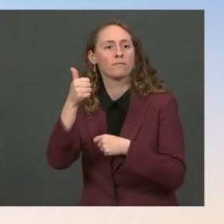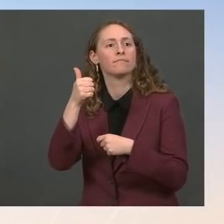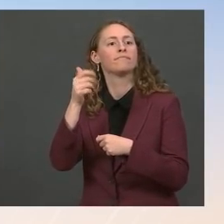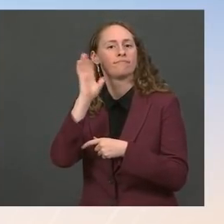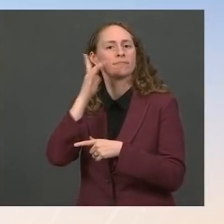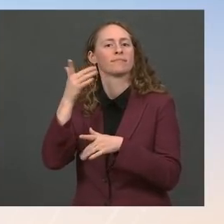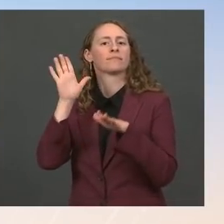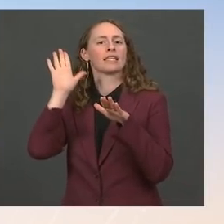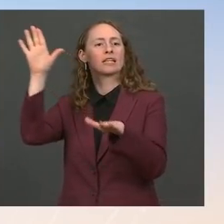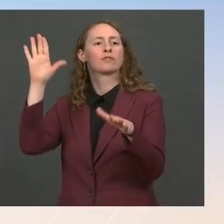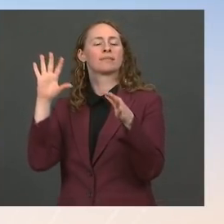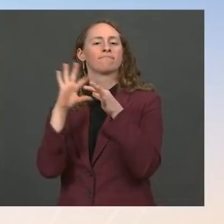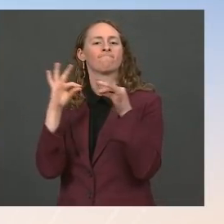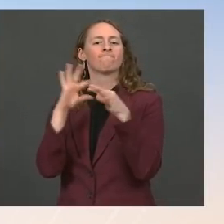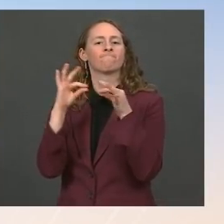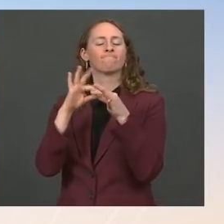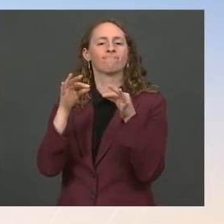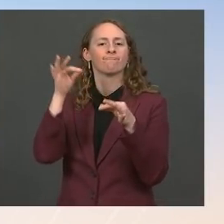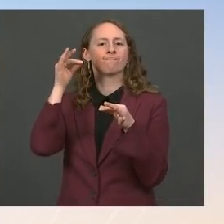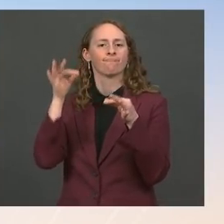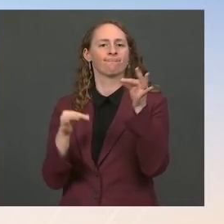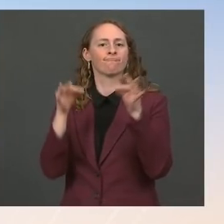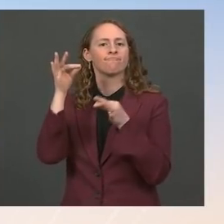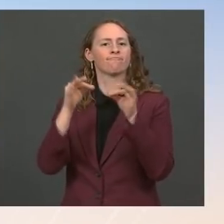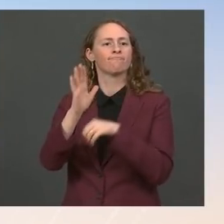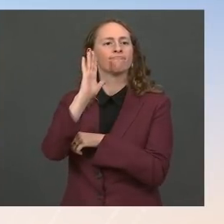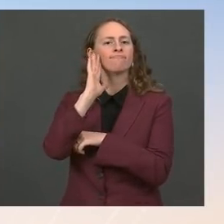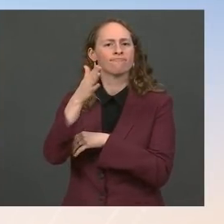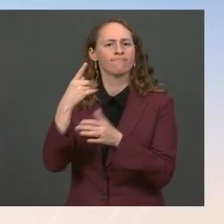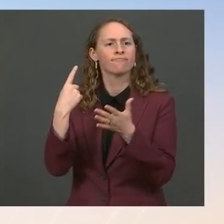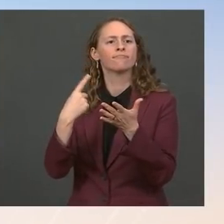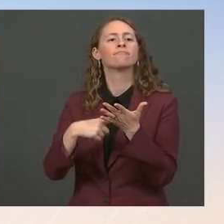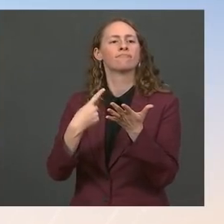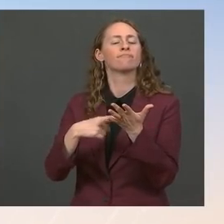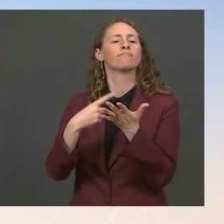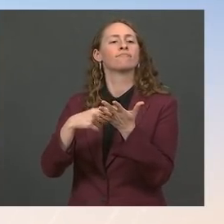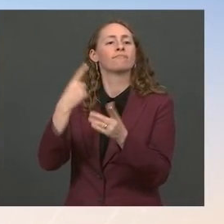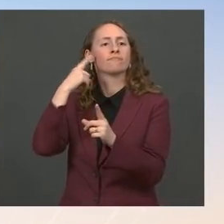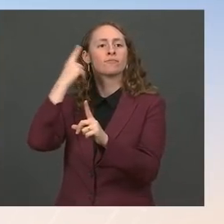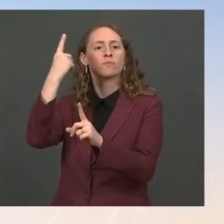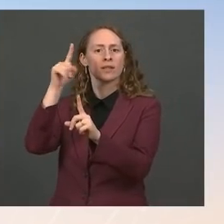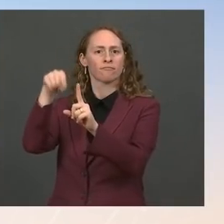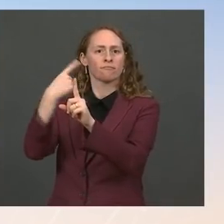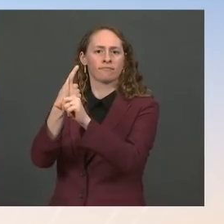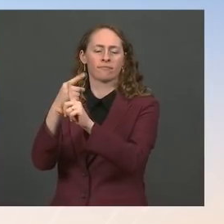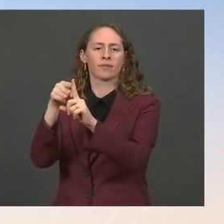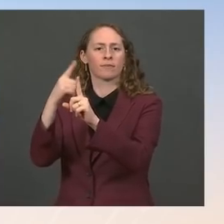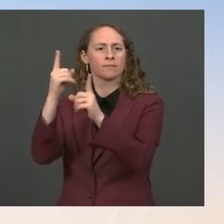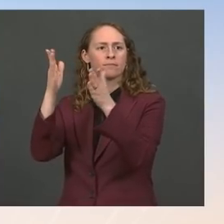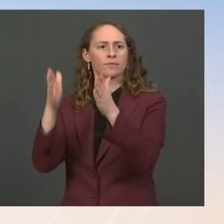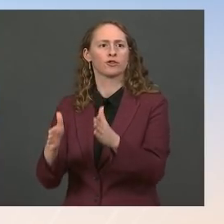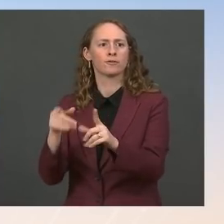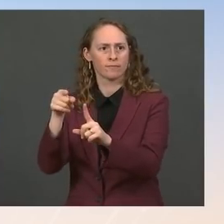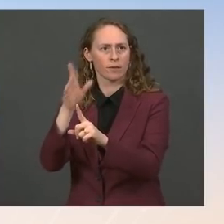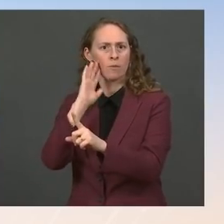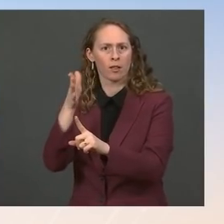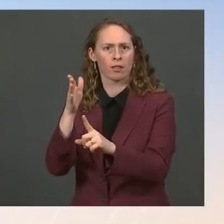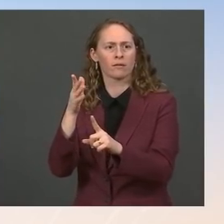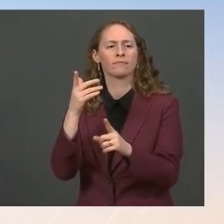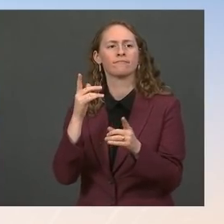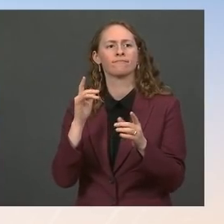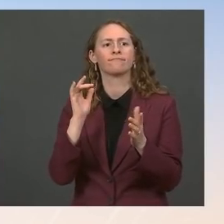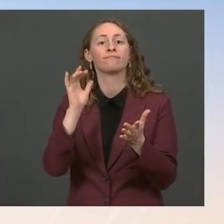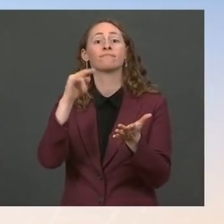President place on Emanuel's handling of the Juan McDonald police involved murder before offering him